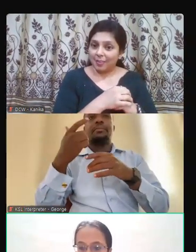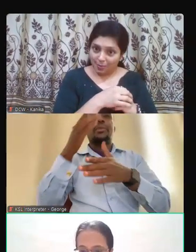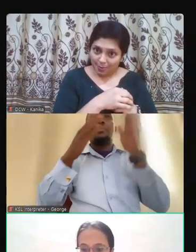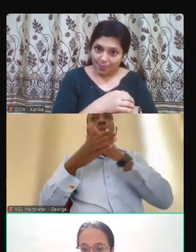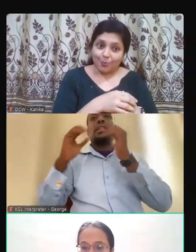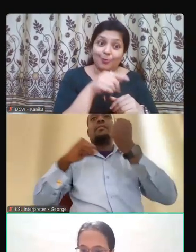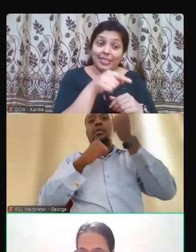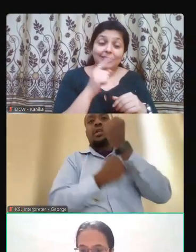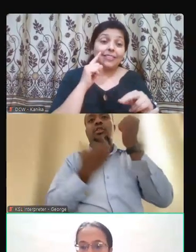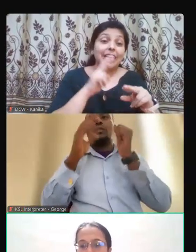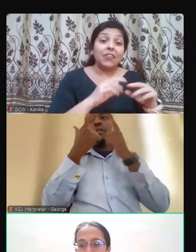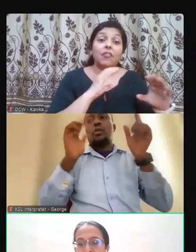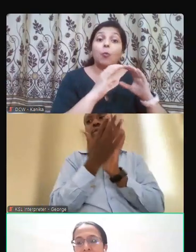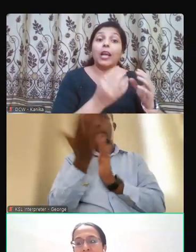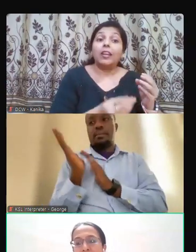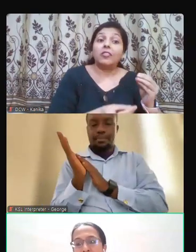them.